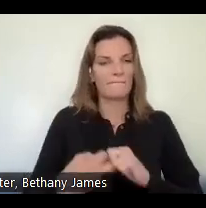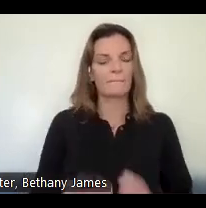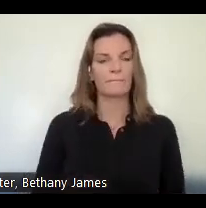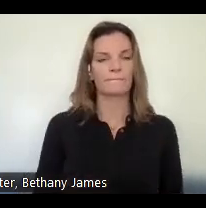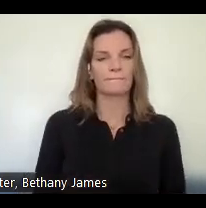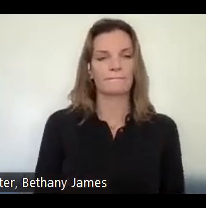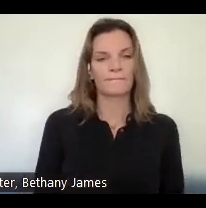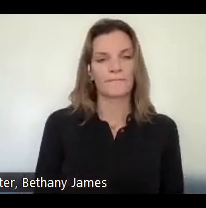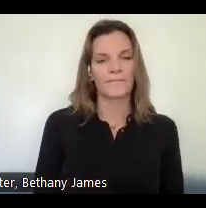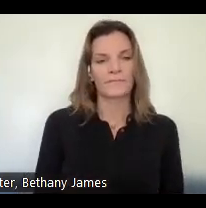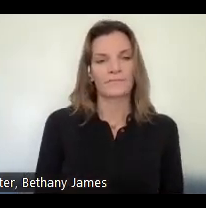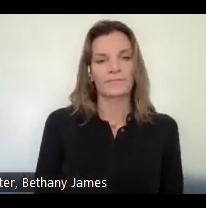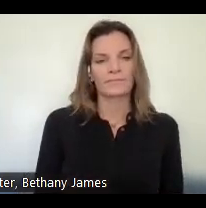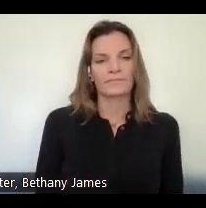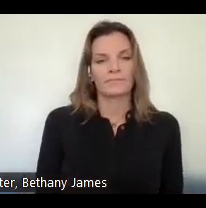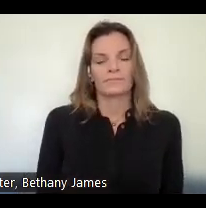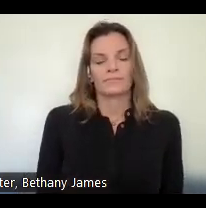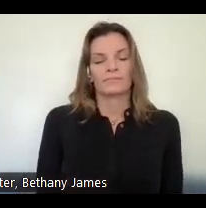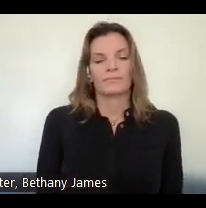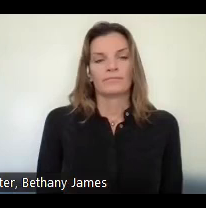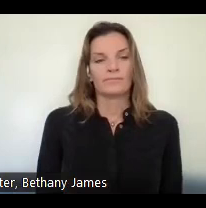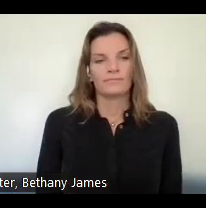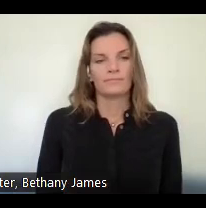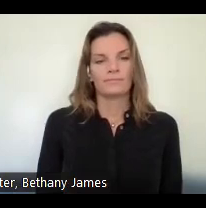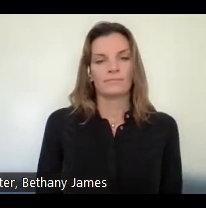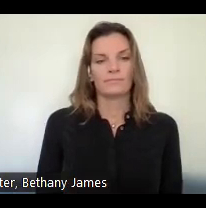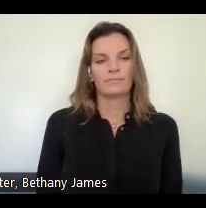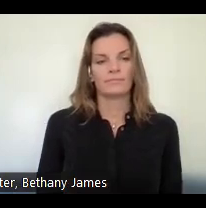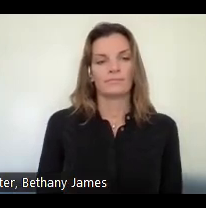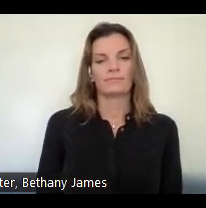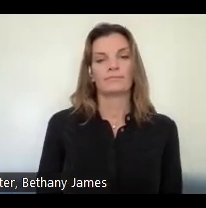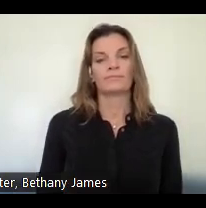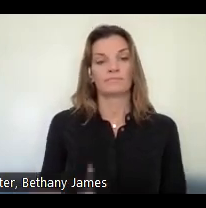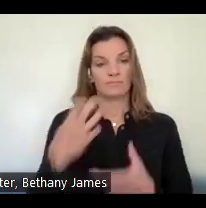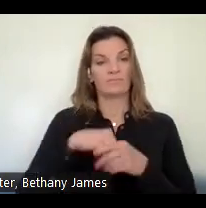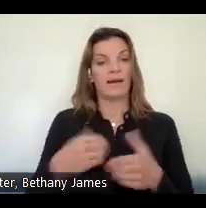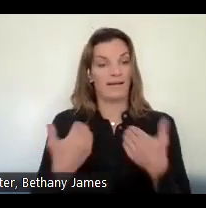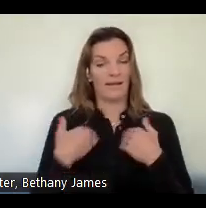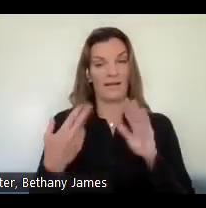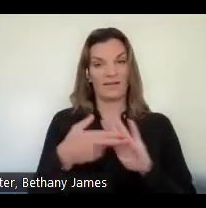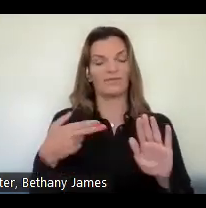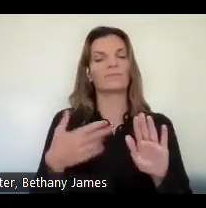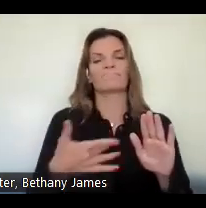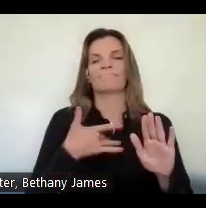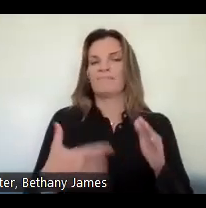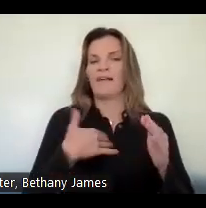Most individuals who have autism also will have an additional